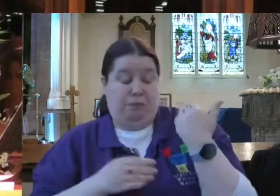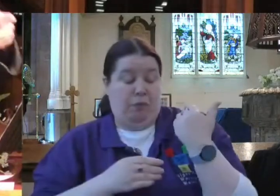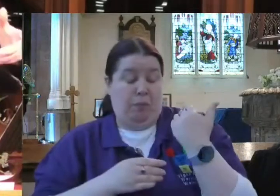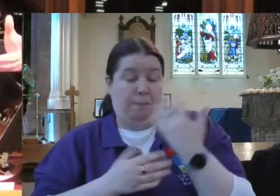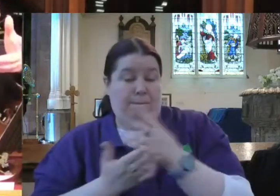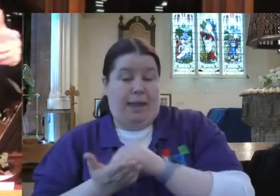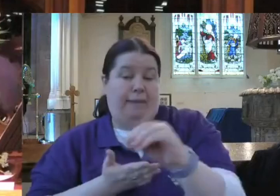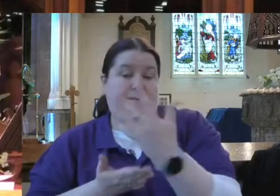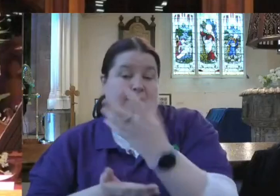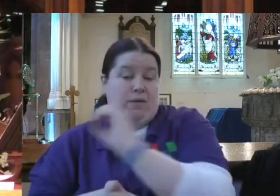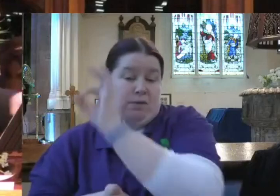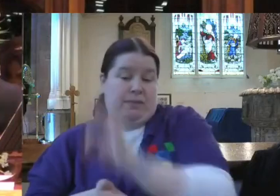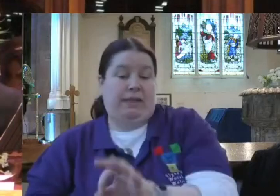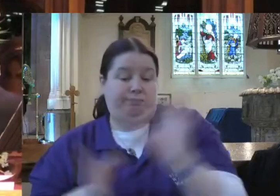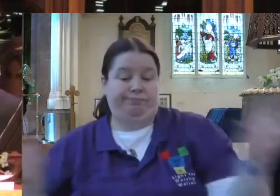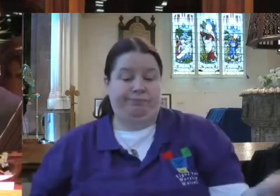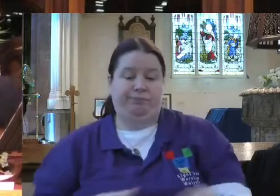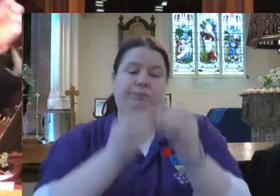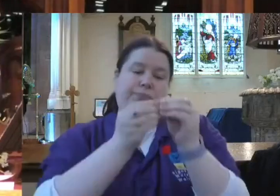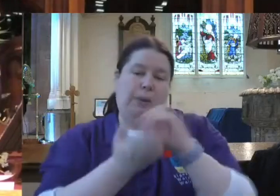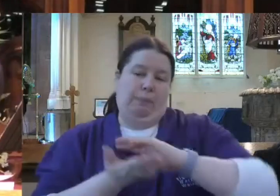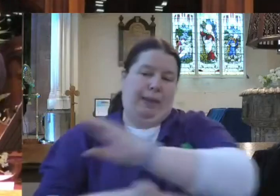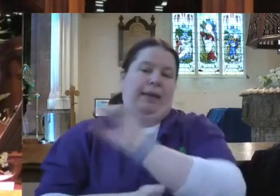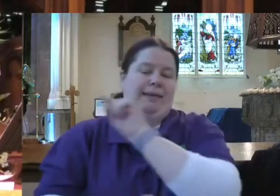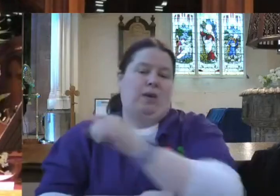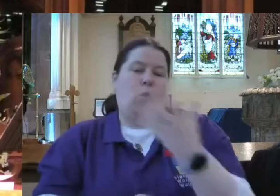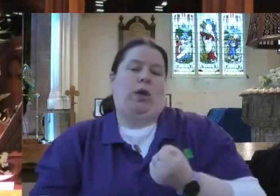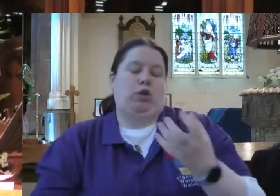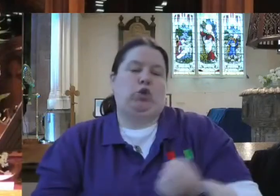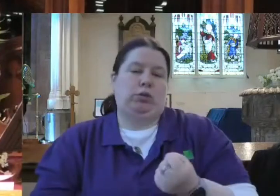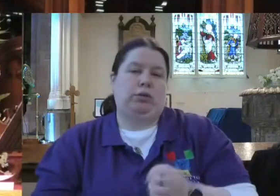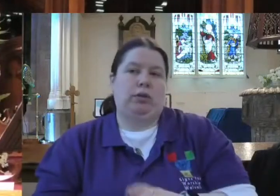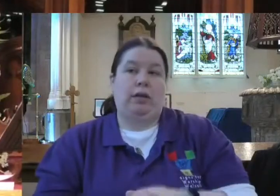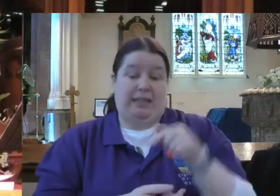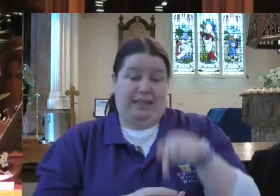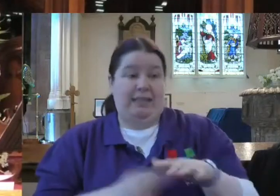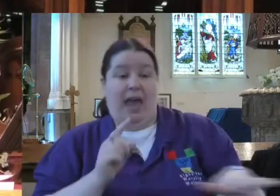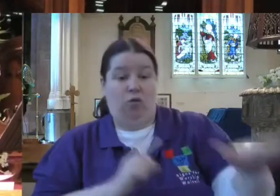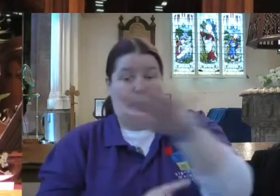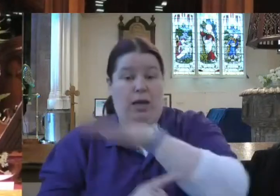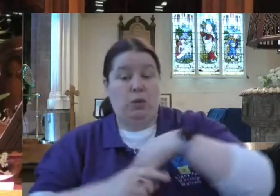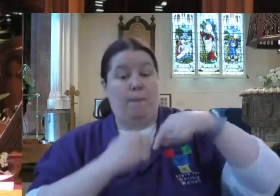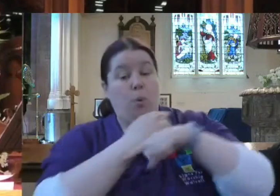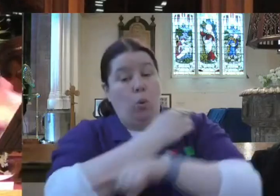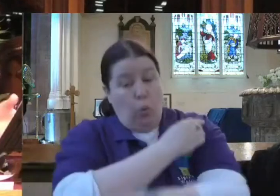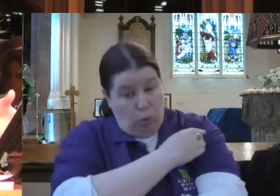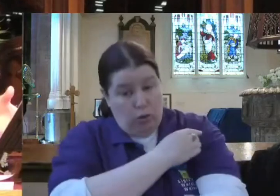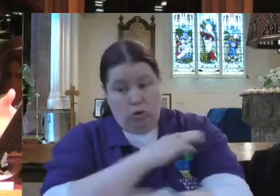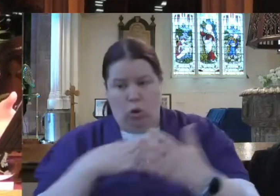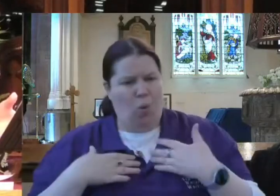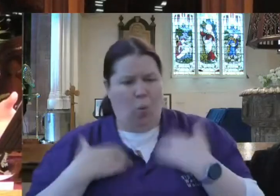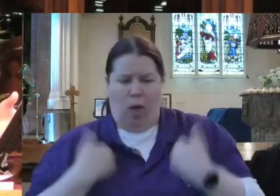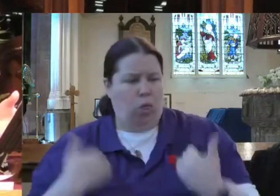the other 50% to keep me here. And the reason is because this church is based in a poor area, an area that isn't very